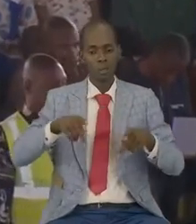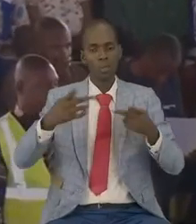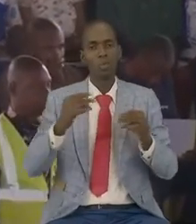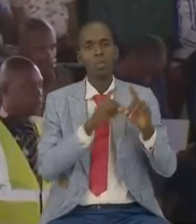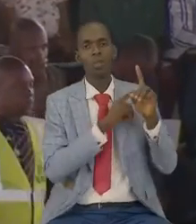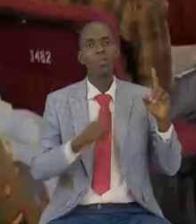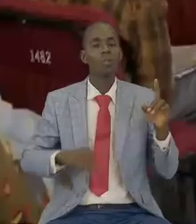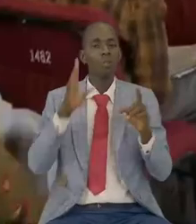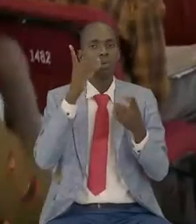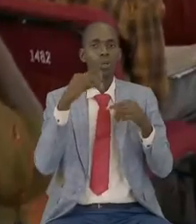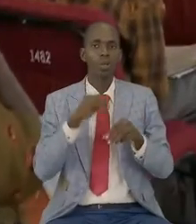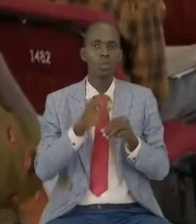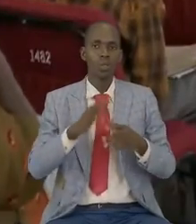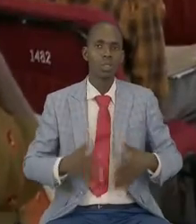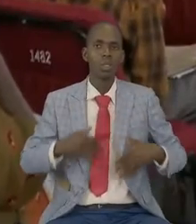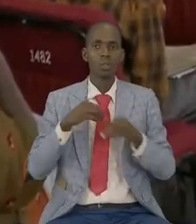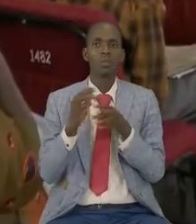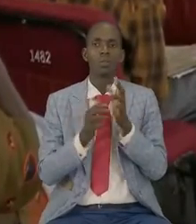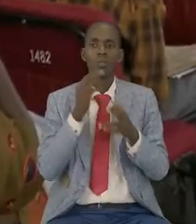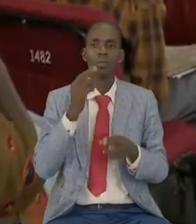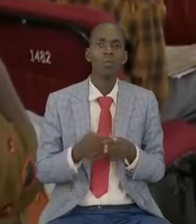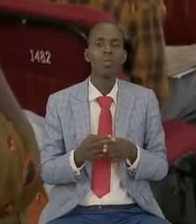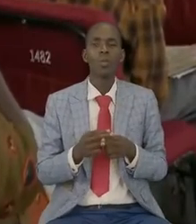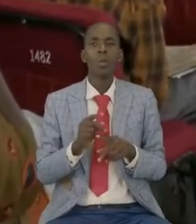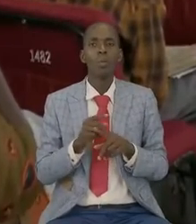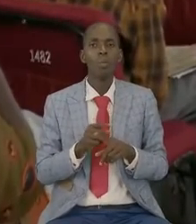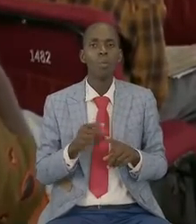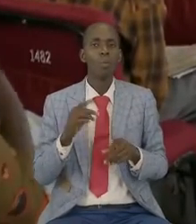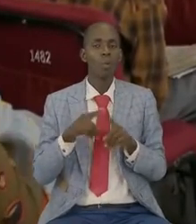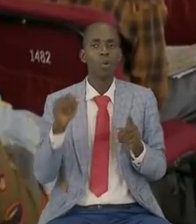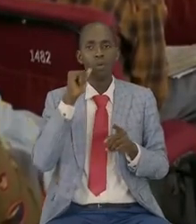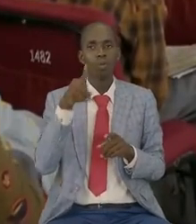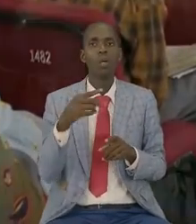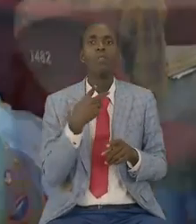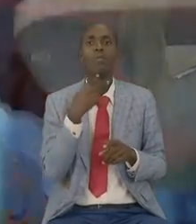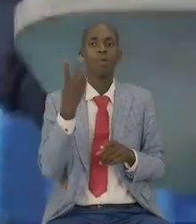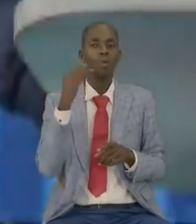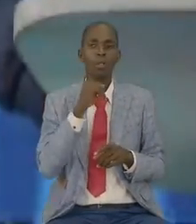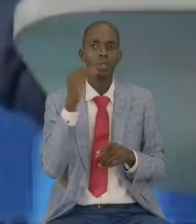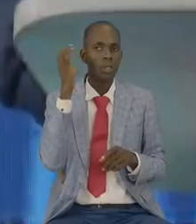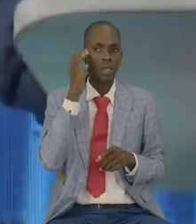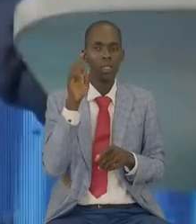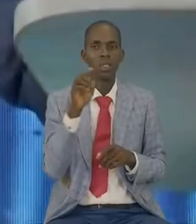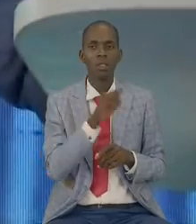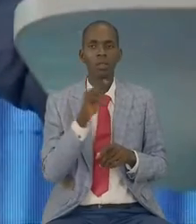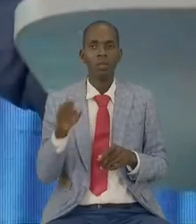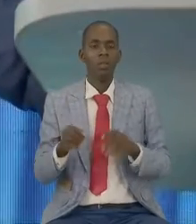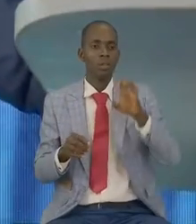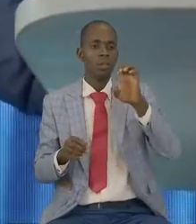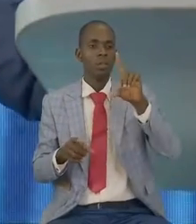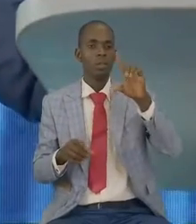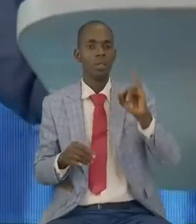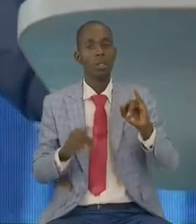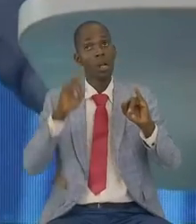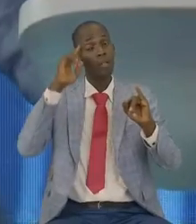will come in your life in Jesus' name. But her voice was not heard. Therefore, Eli thought she